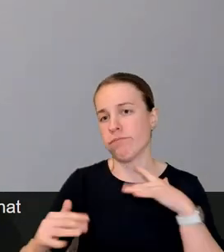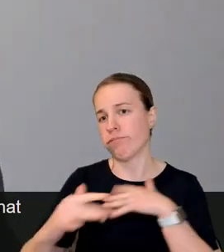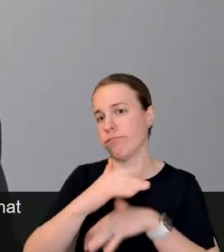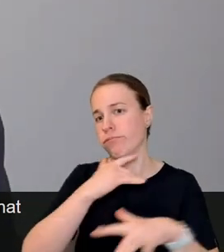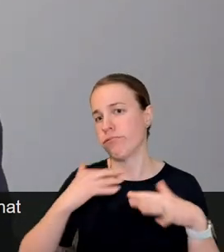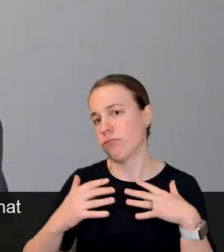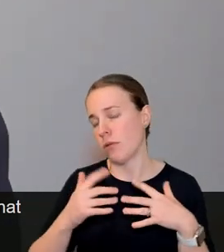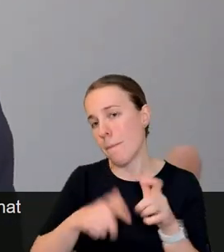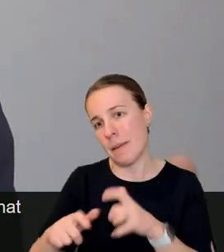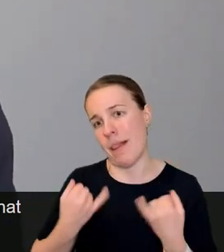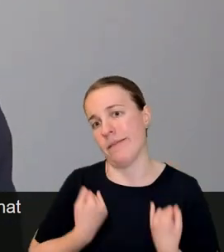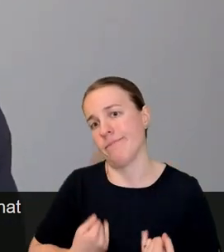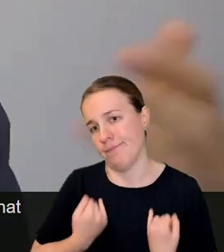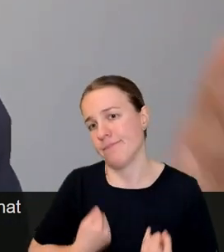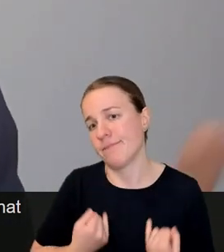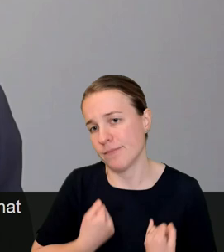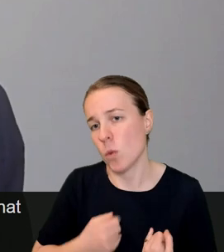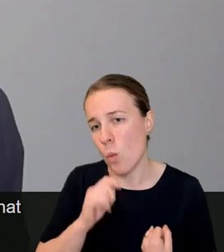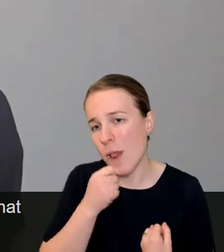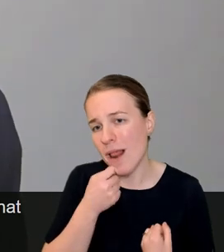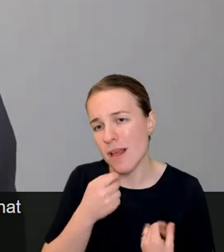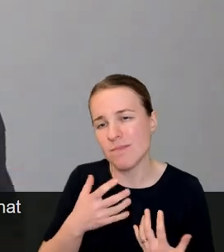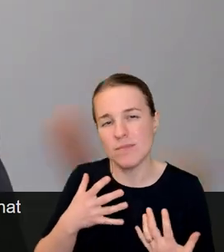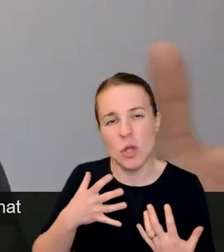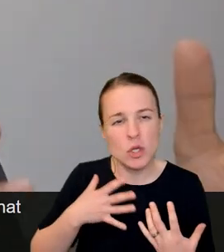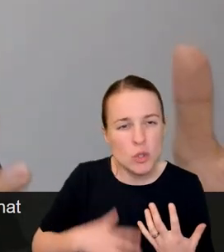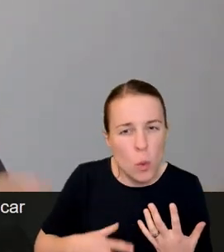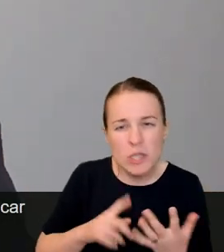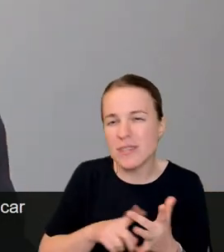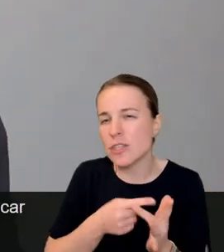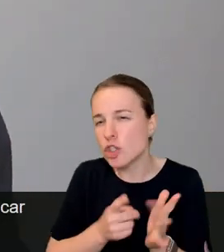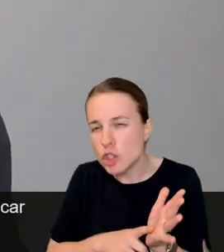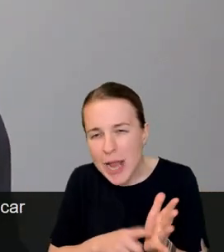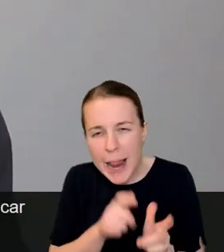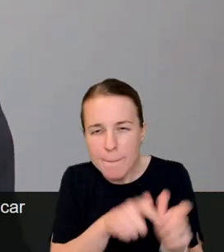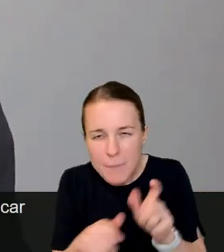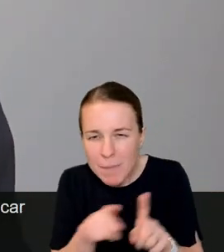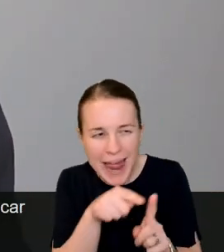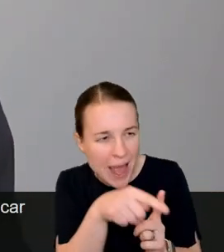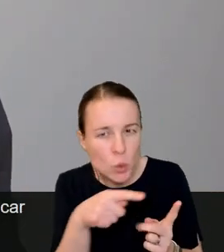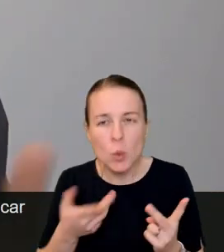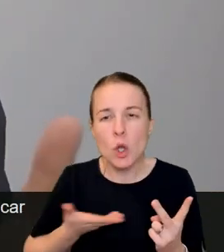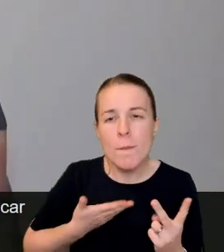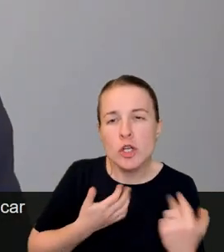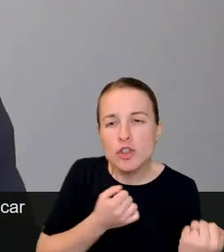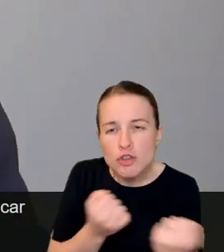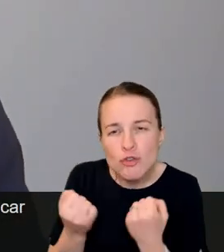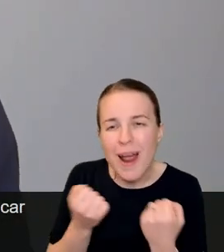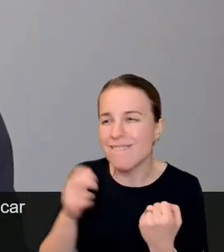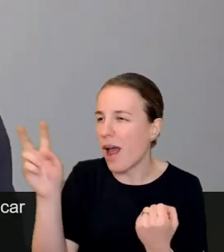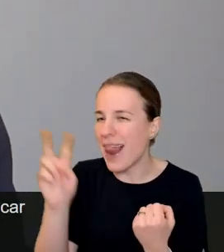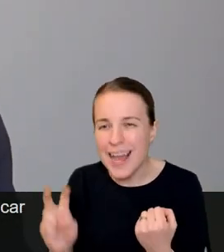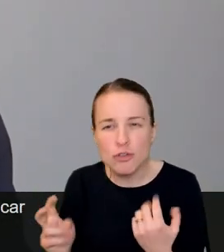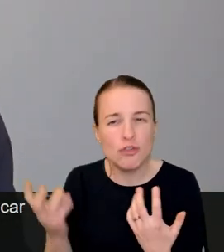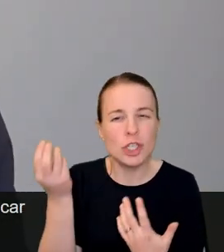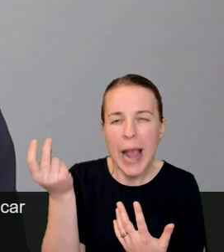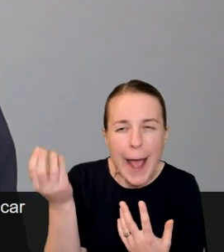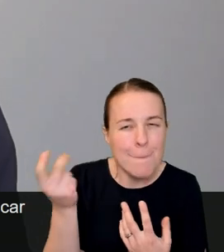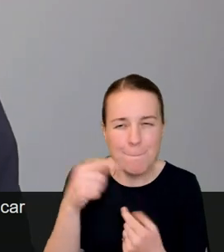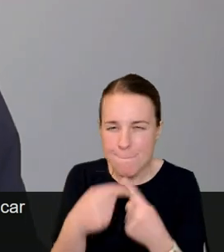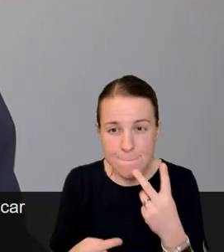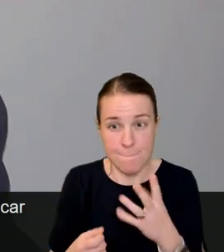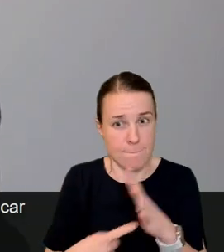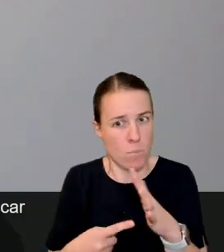you, commercial drivers like plumbers, electricians, like black taxis, so you can use the roads when you need to do